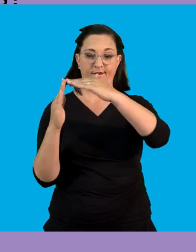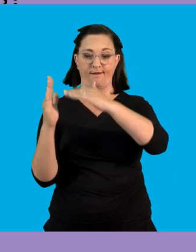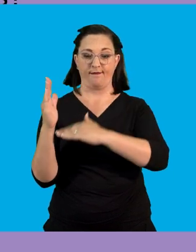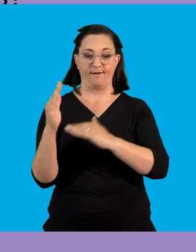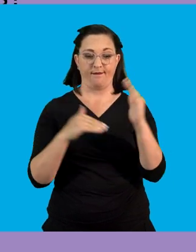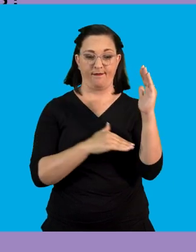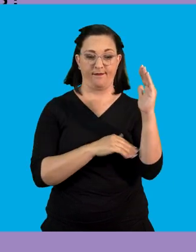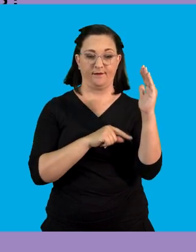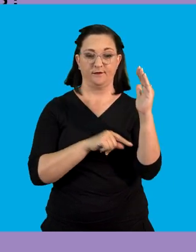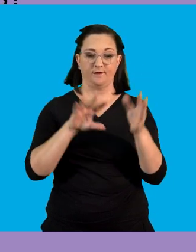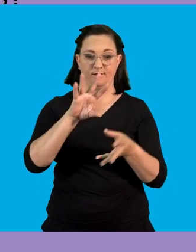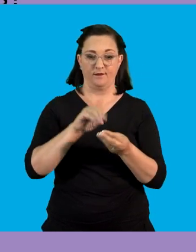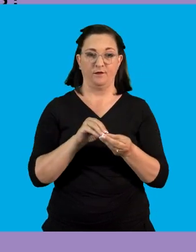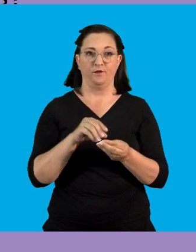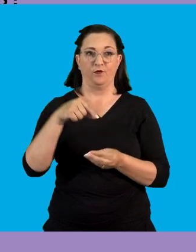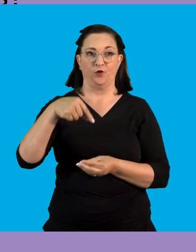angles